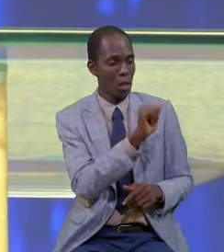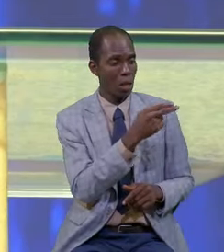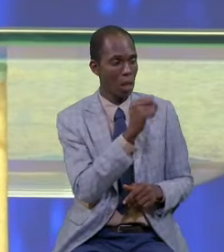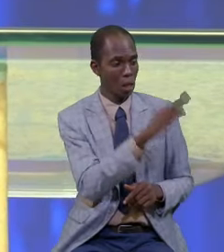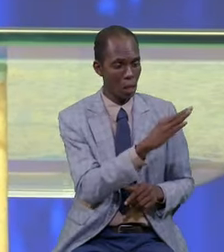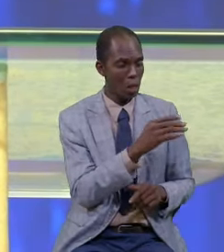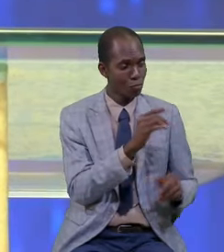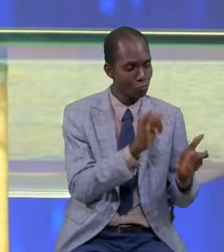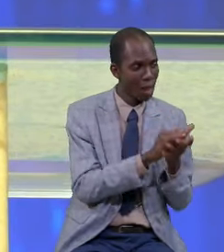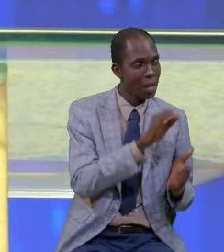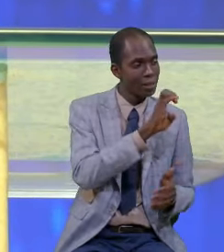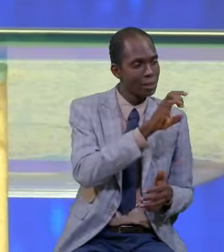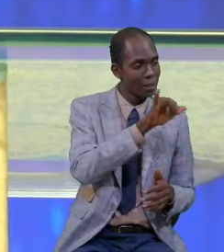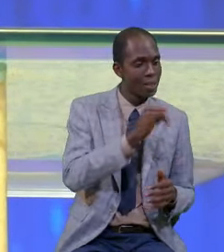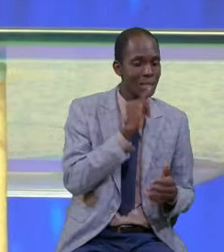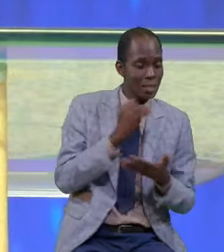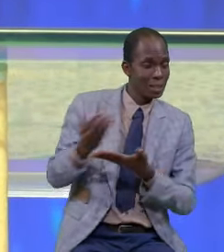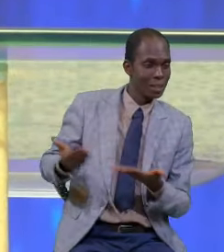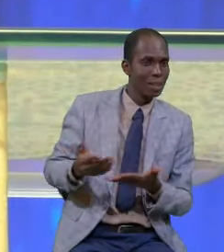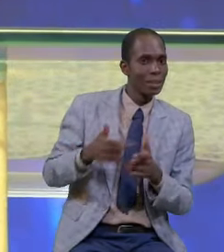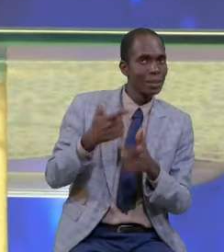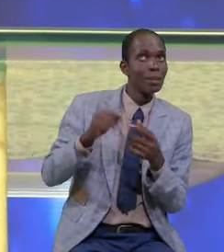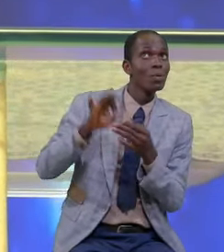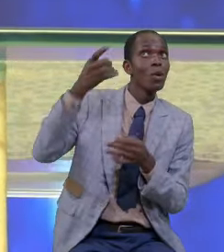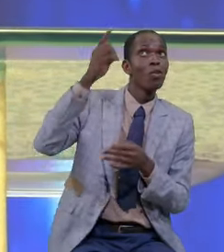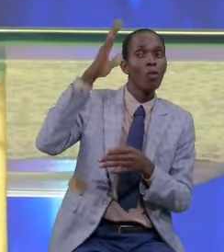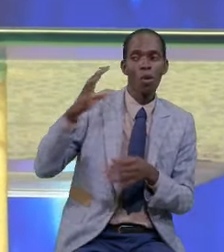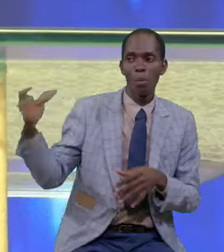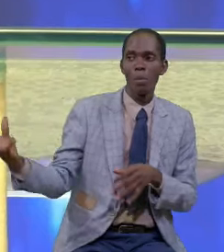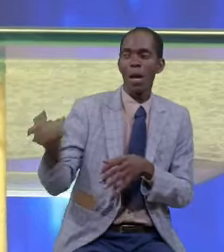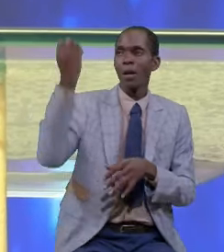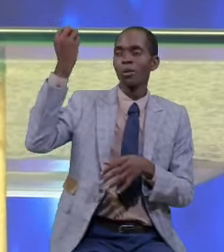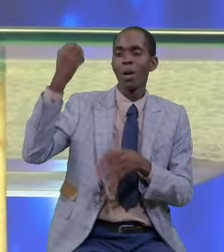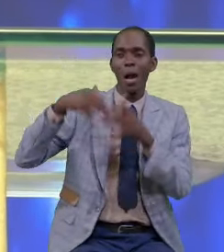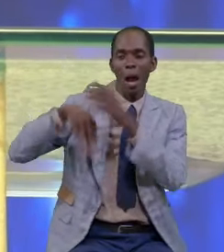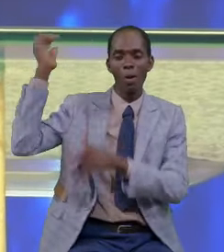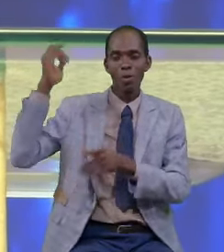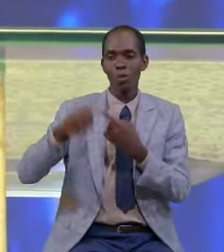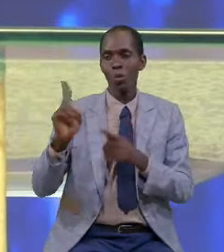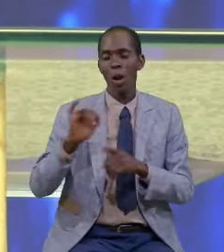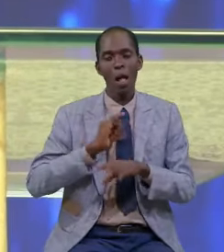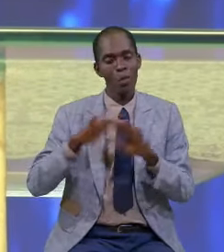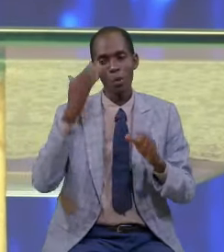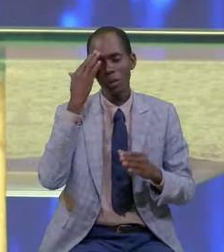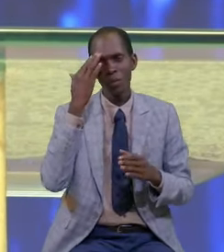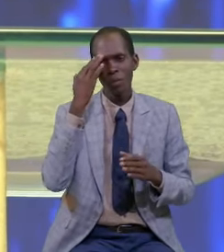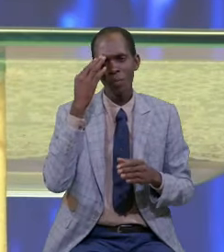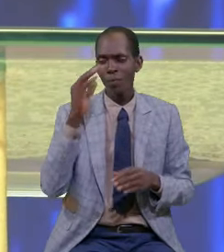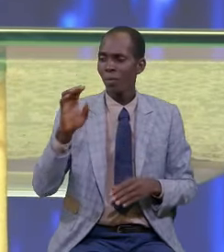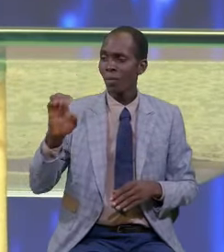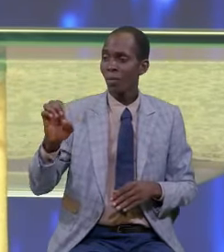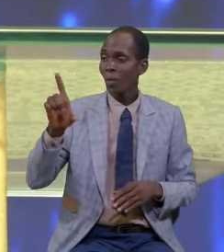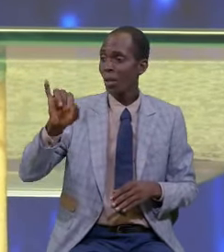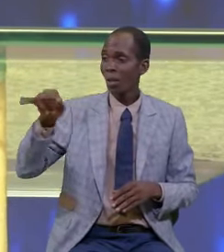thee whither I know not. Look at this. Elijah did not know this